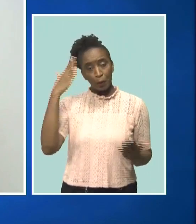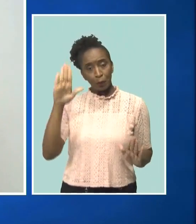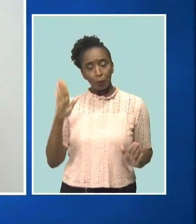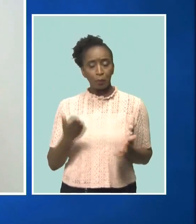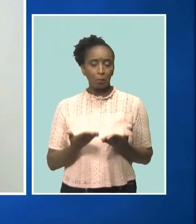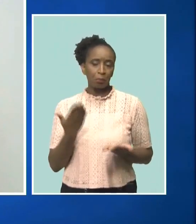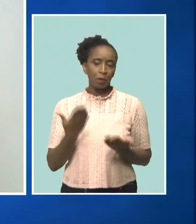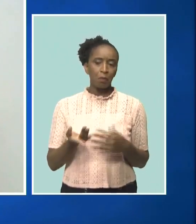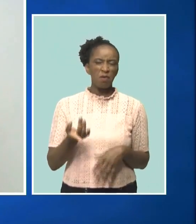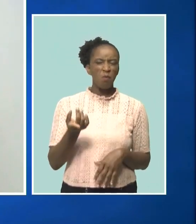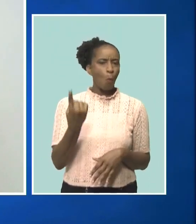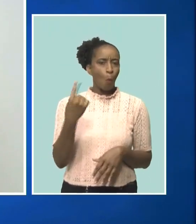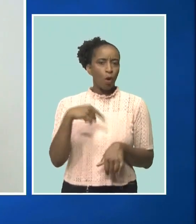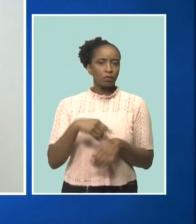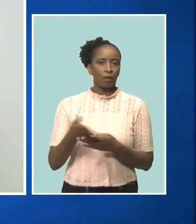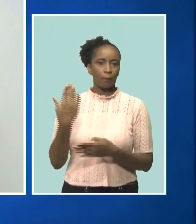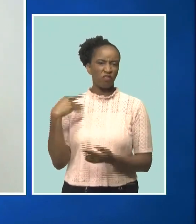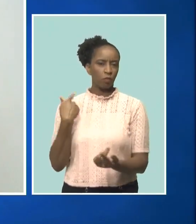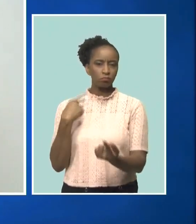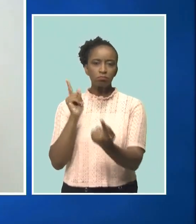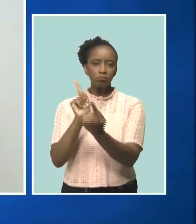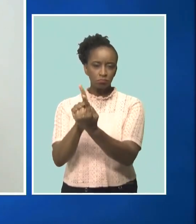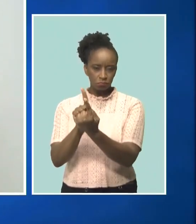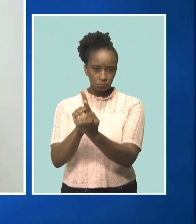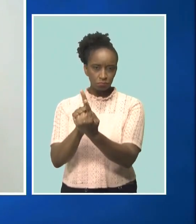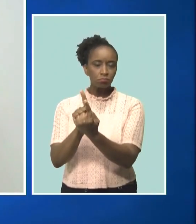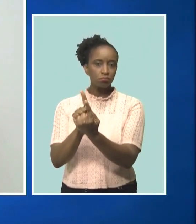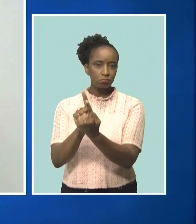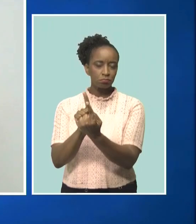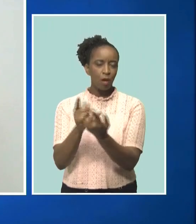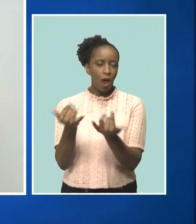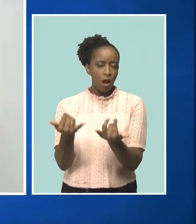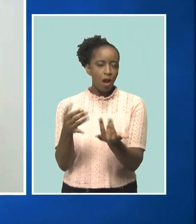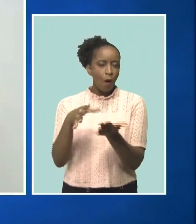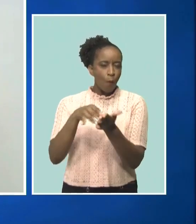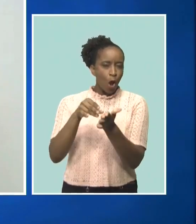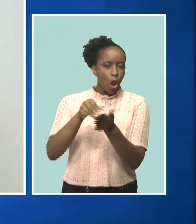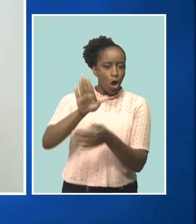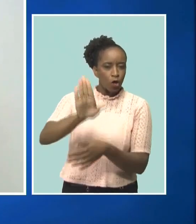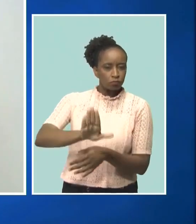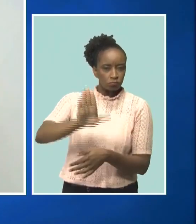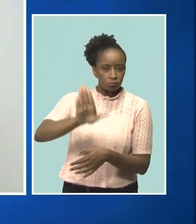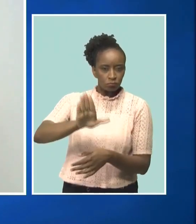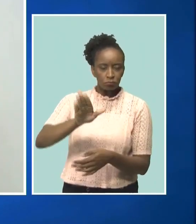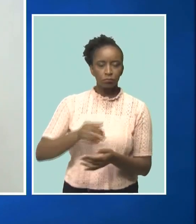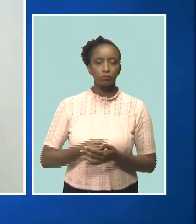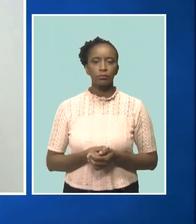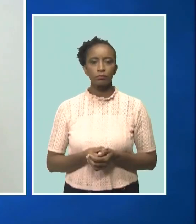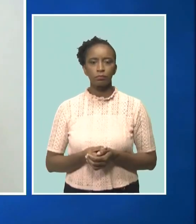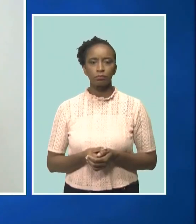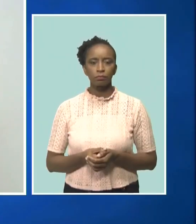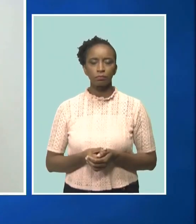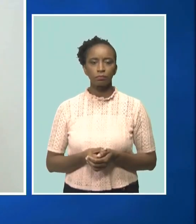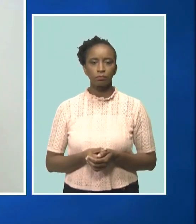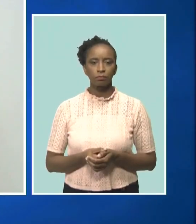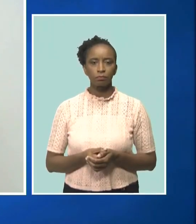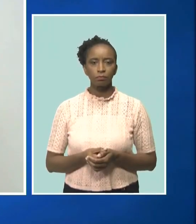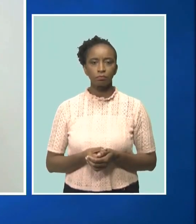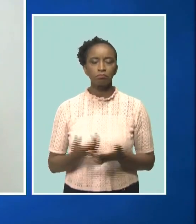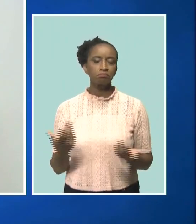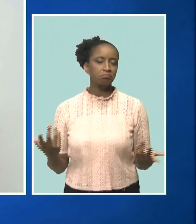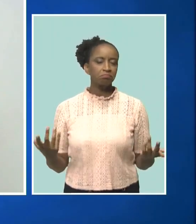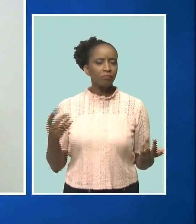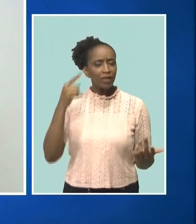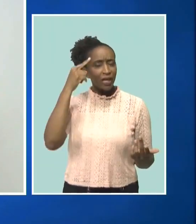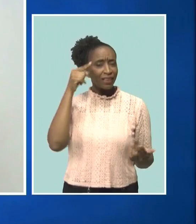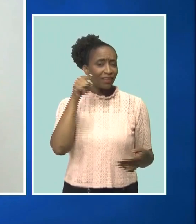once, and I think that we now will have to get to know him better. I don't think that Jonathan Reed is a political aspirant in the future. I